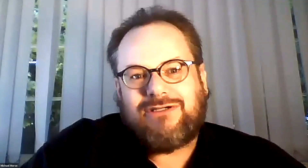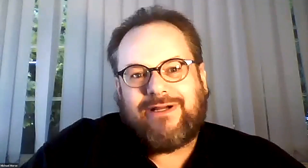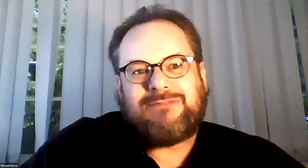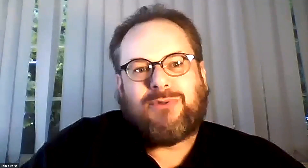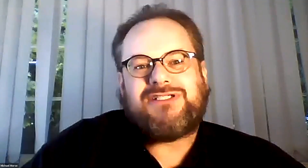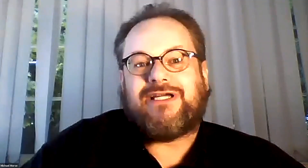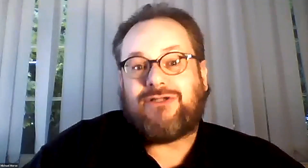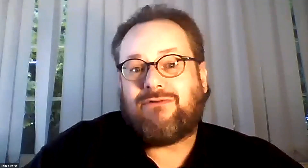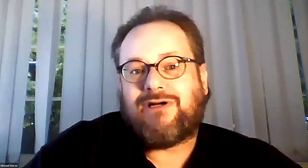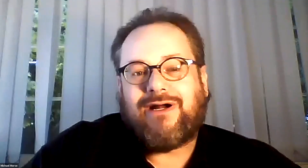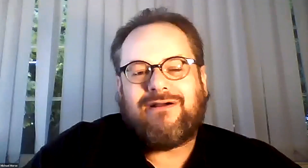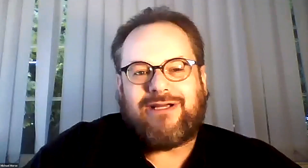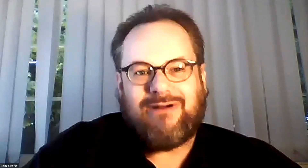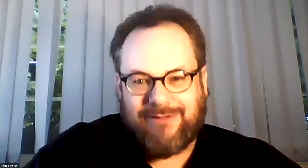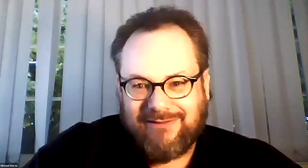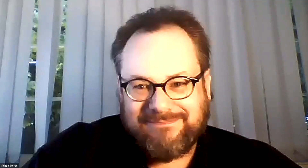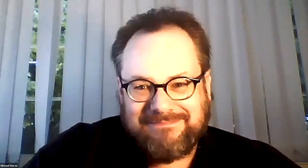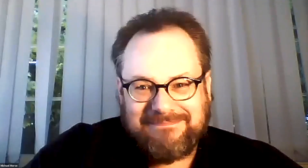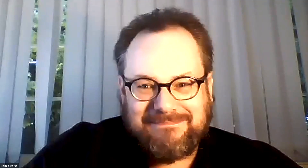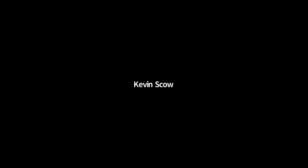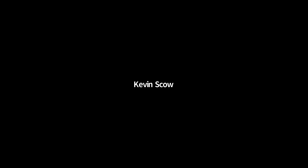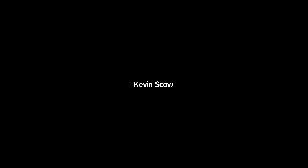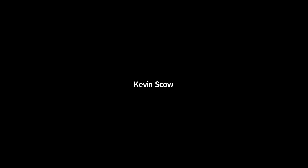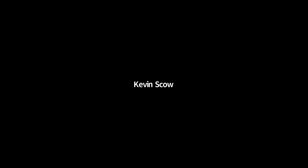Also, I don't do any sports that don't require equipment.